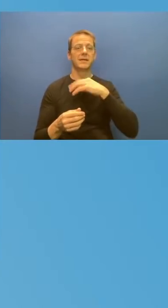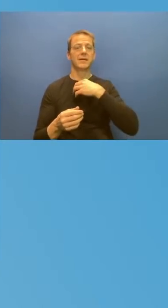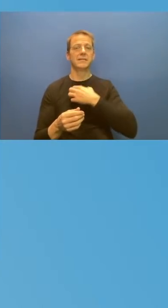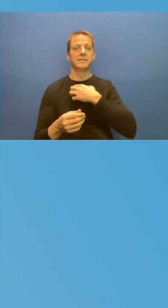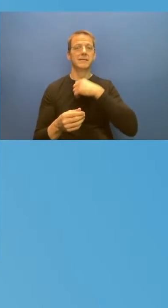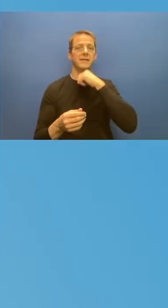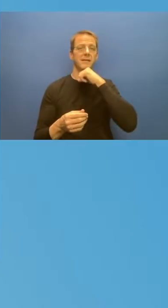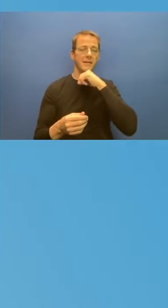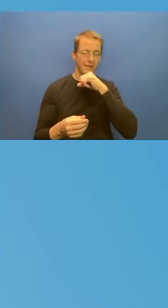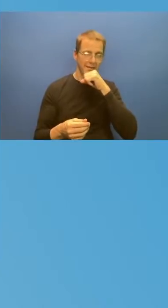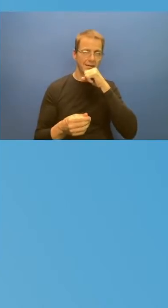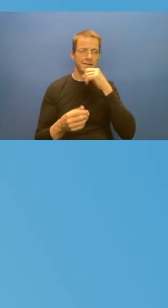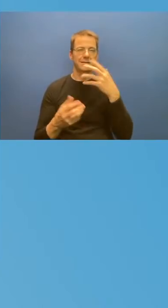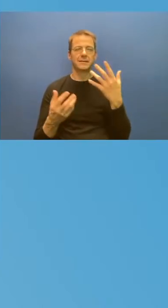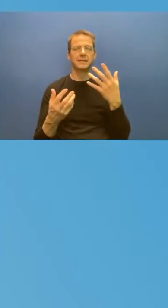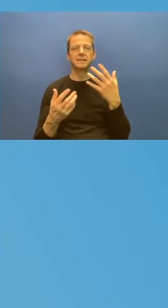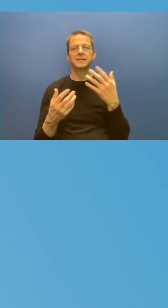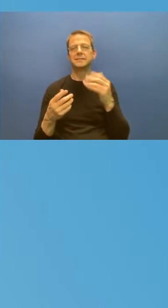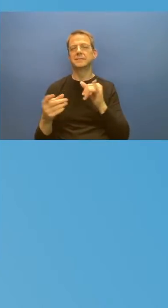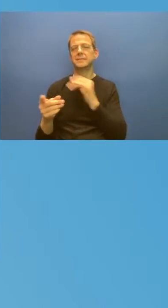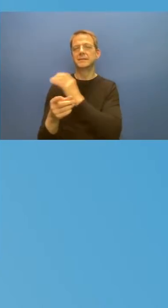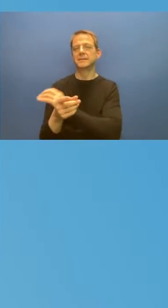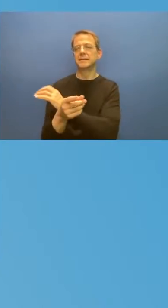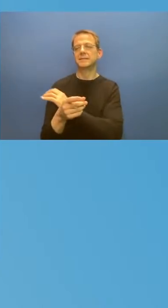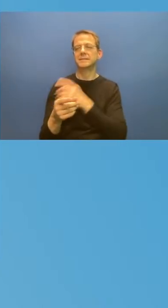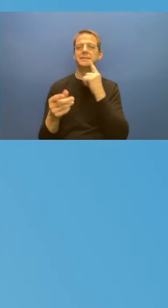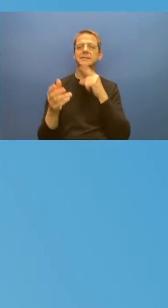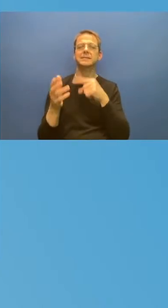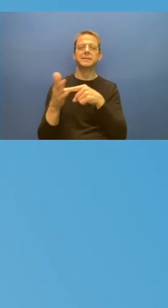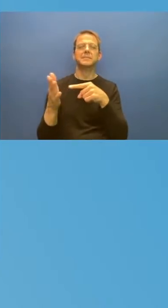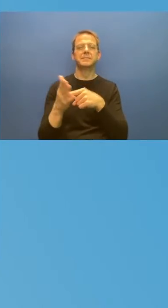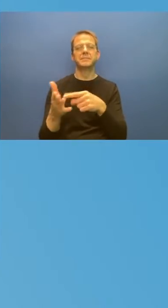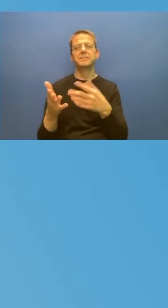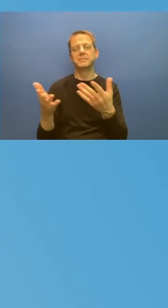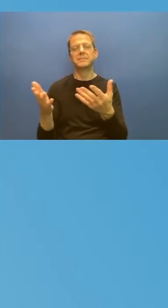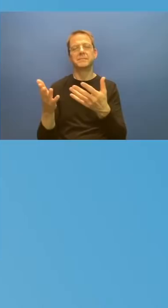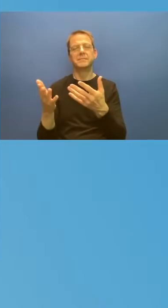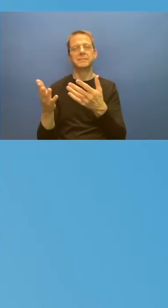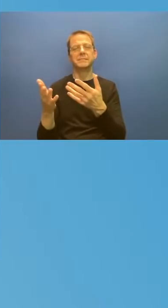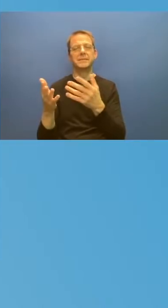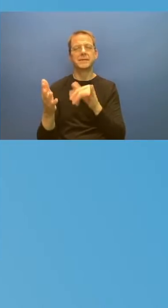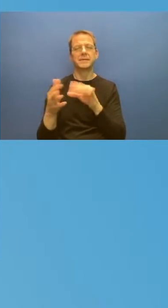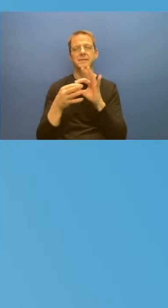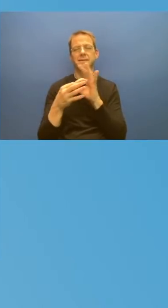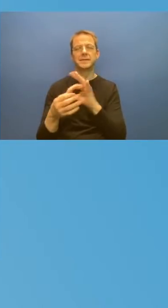that virus. And then the whole process starts all over again once this